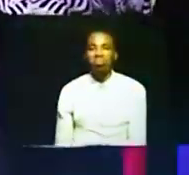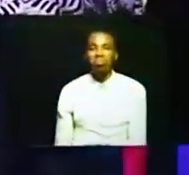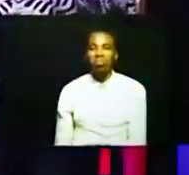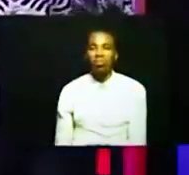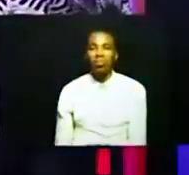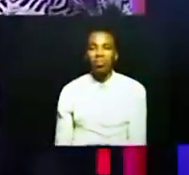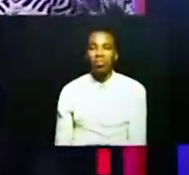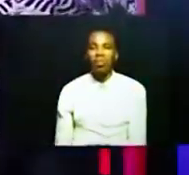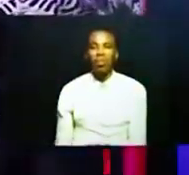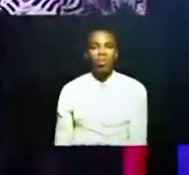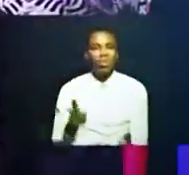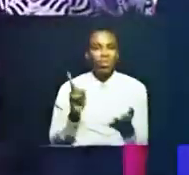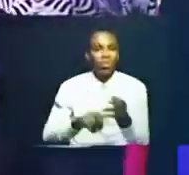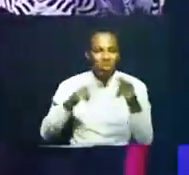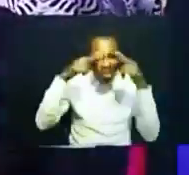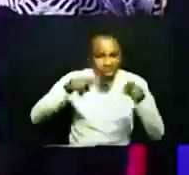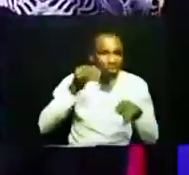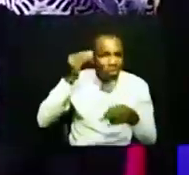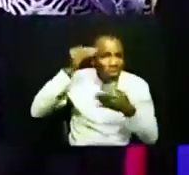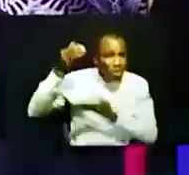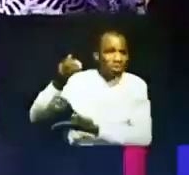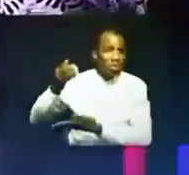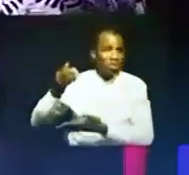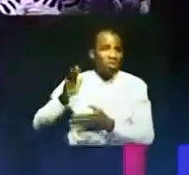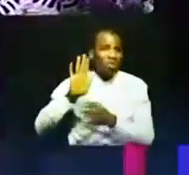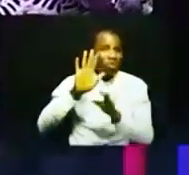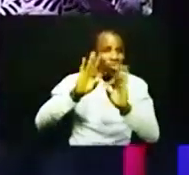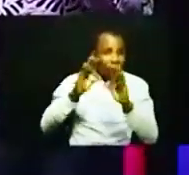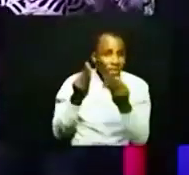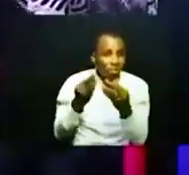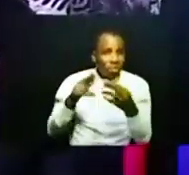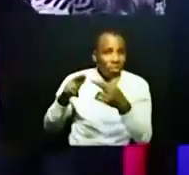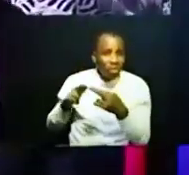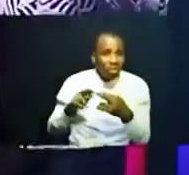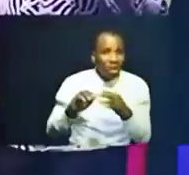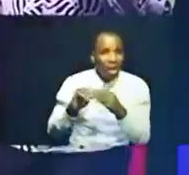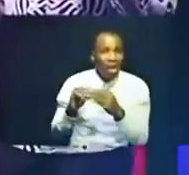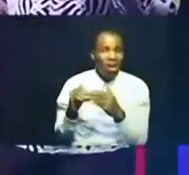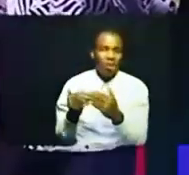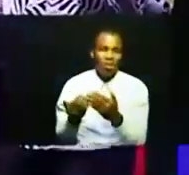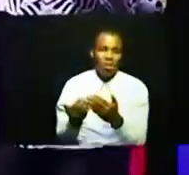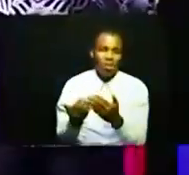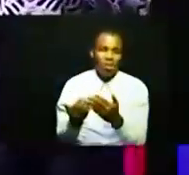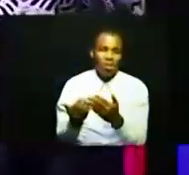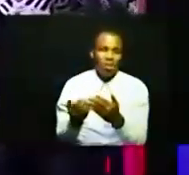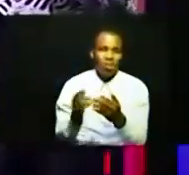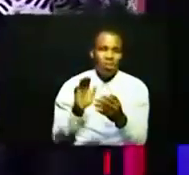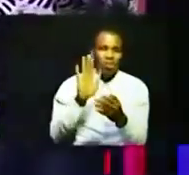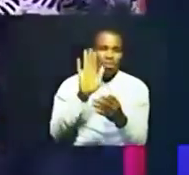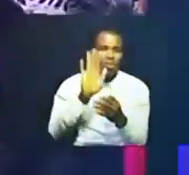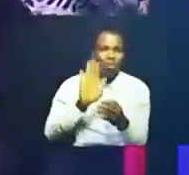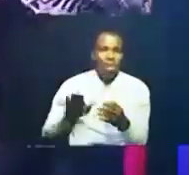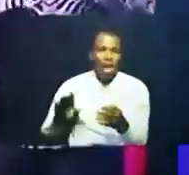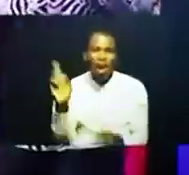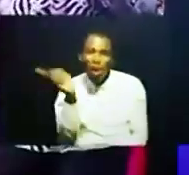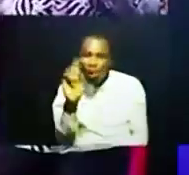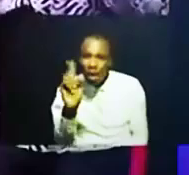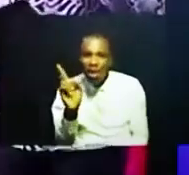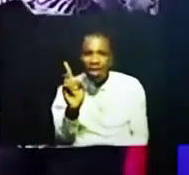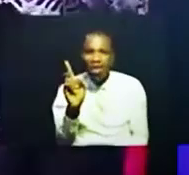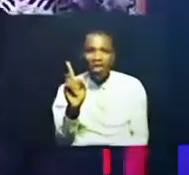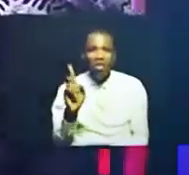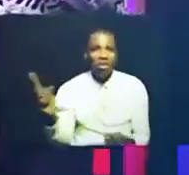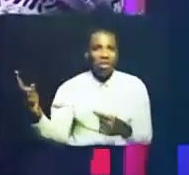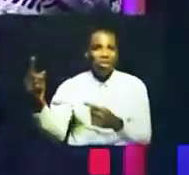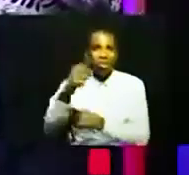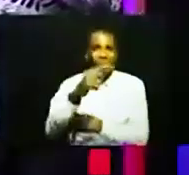is going on? What about your family life? Where is your child? Today you